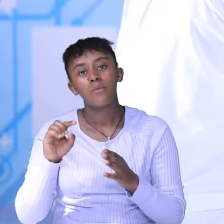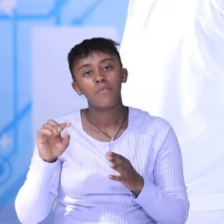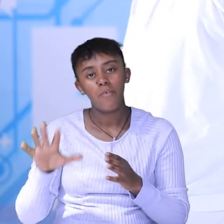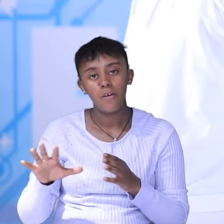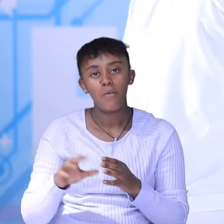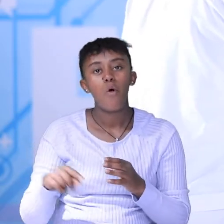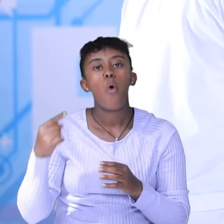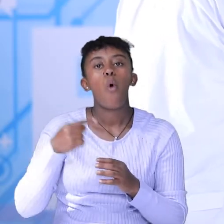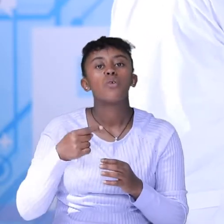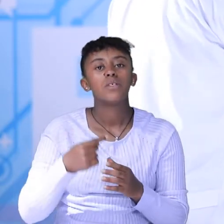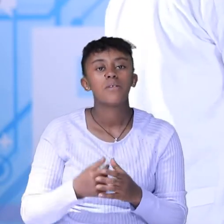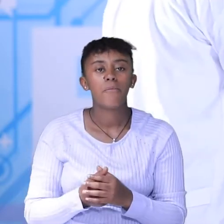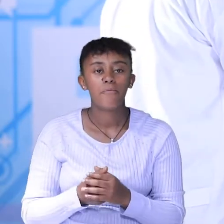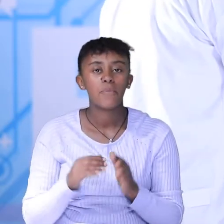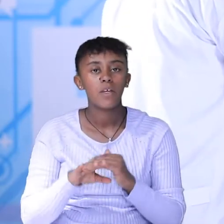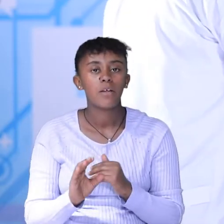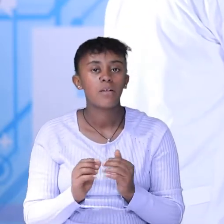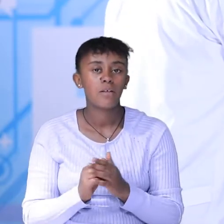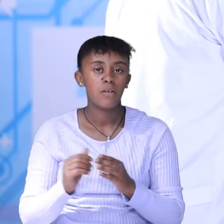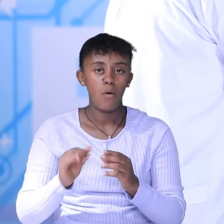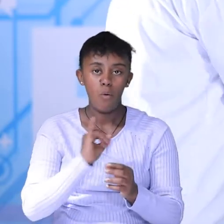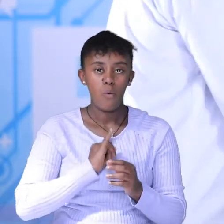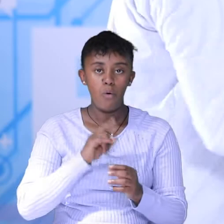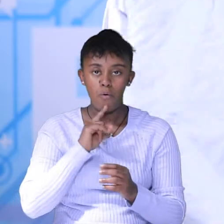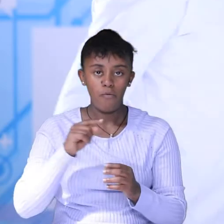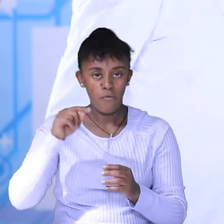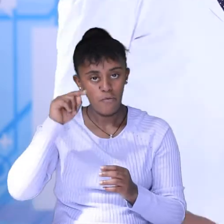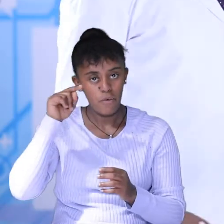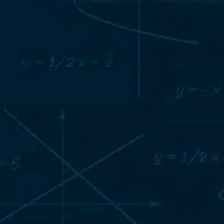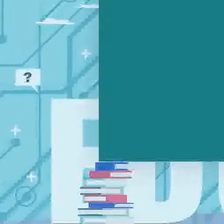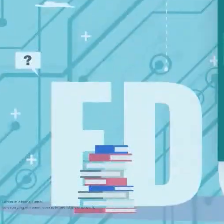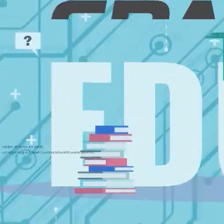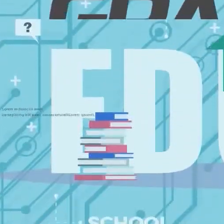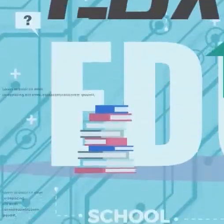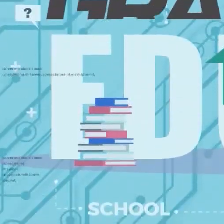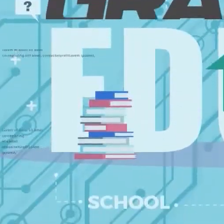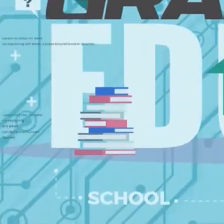0.5 Gauss in honor of Carl Friedrich Gauss.